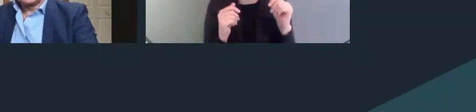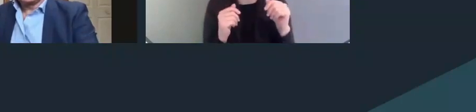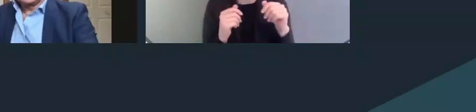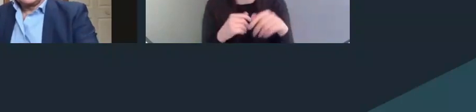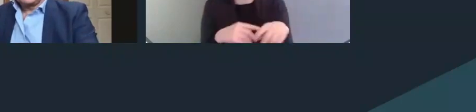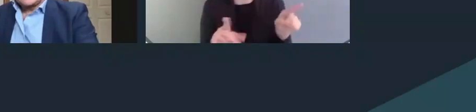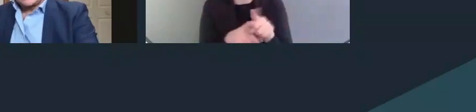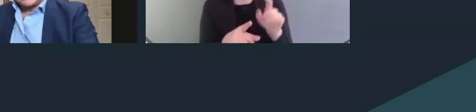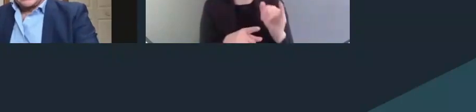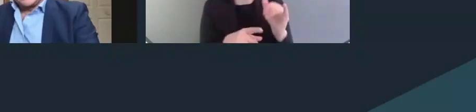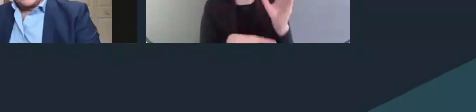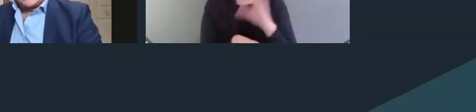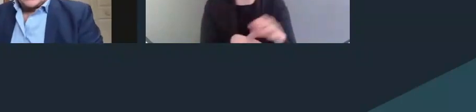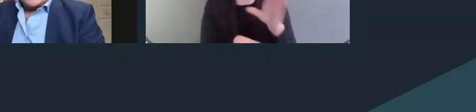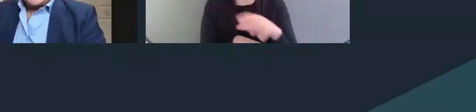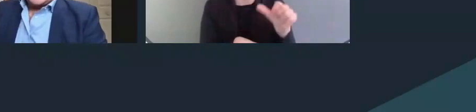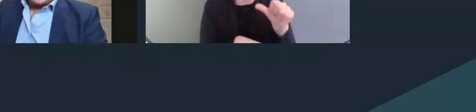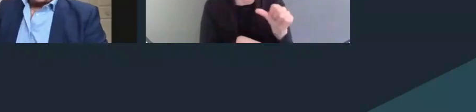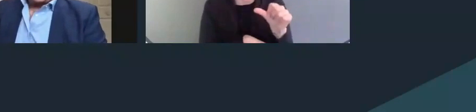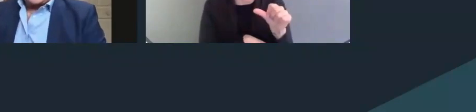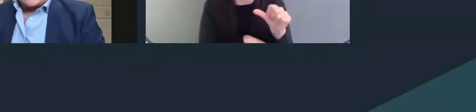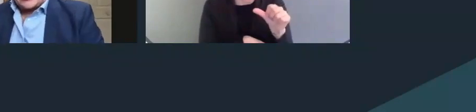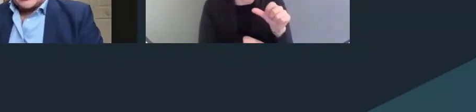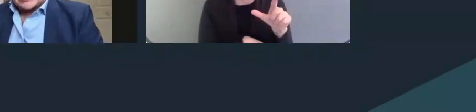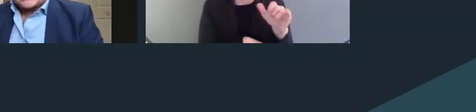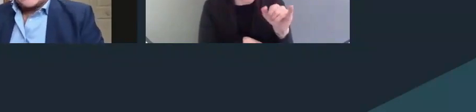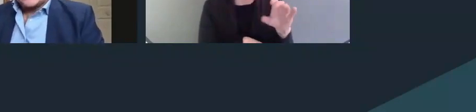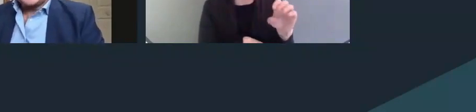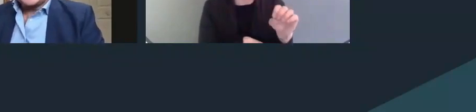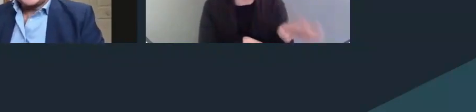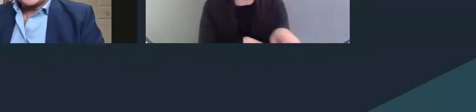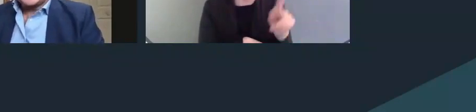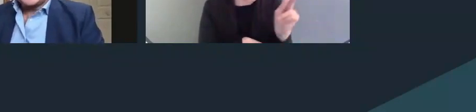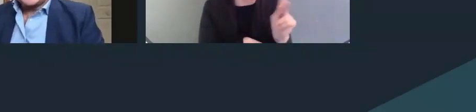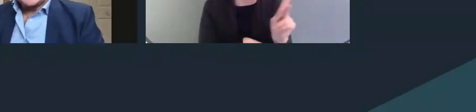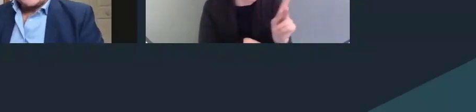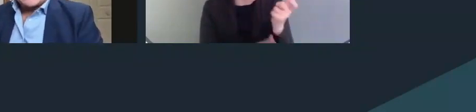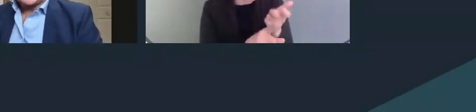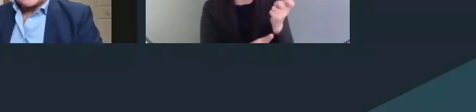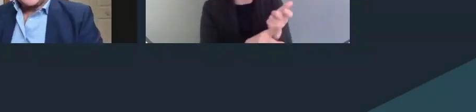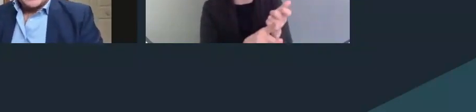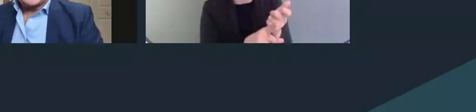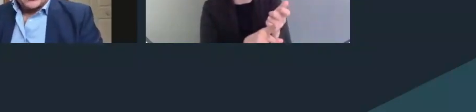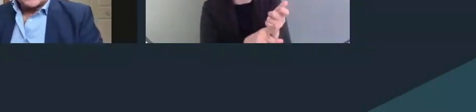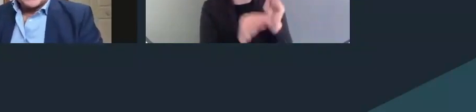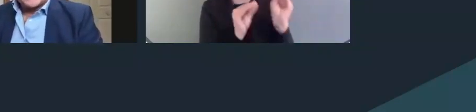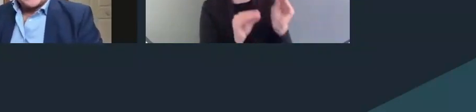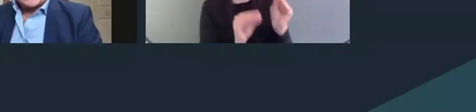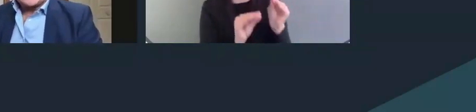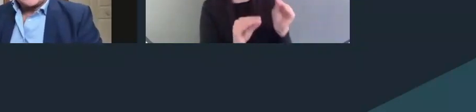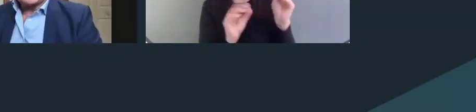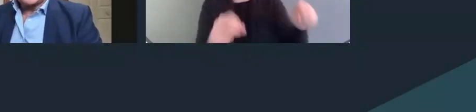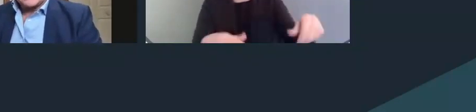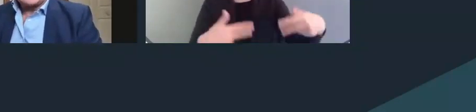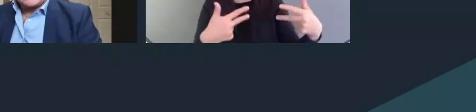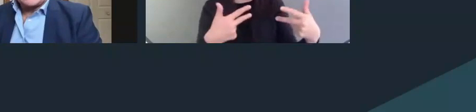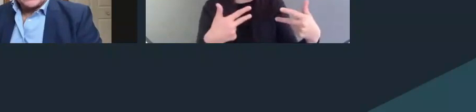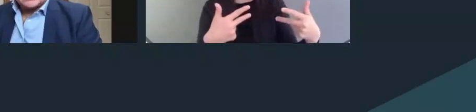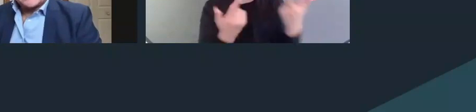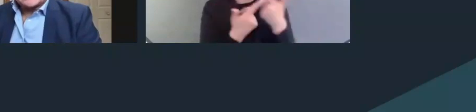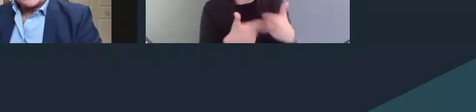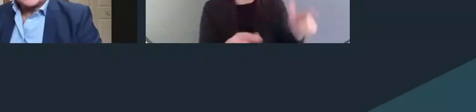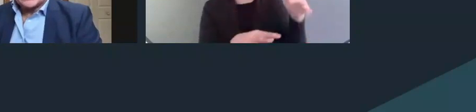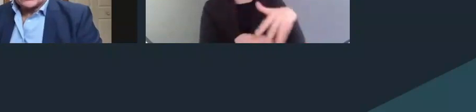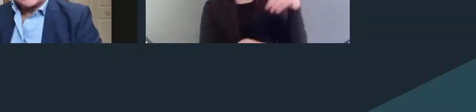And I would add, in terms of advocacy with your members of Shelley covered well how